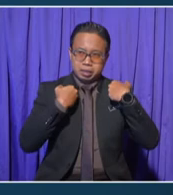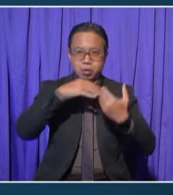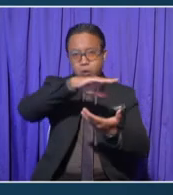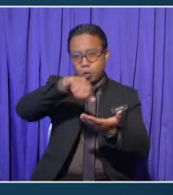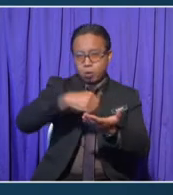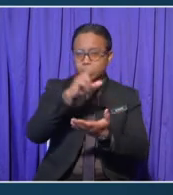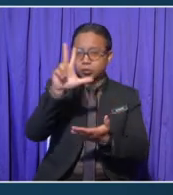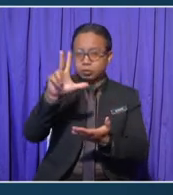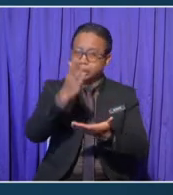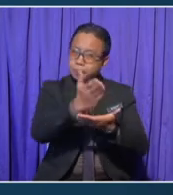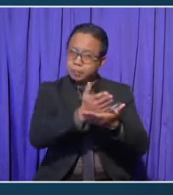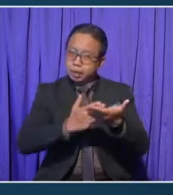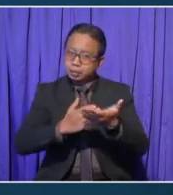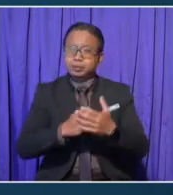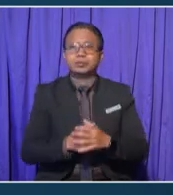three parts.